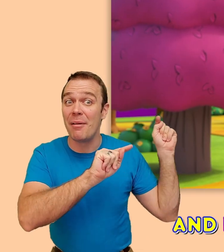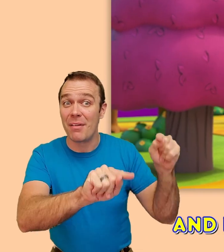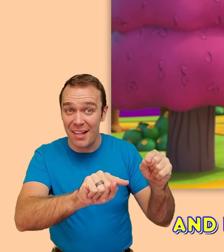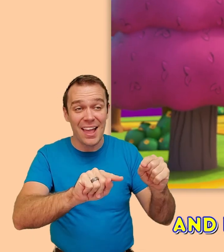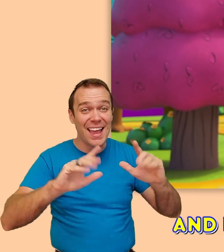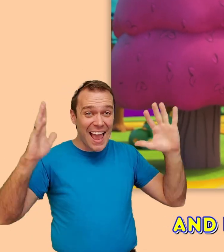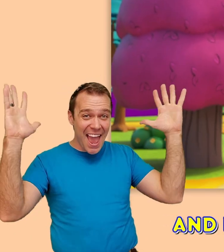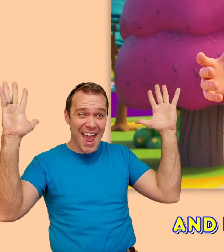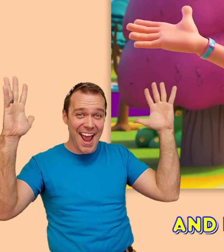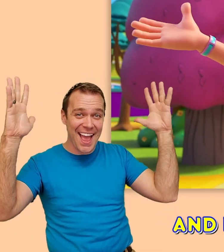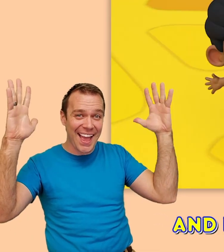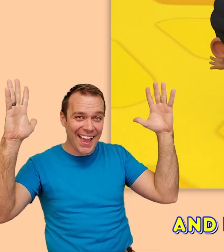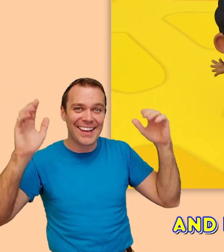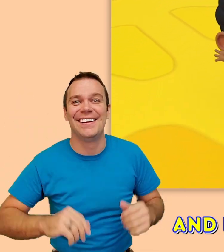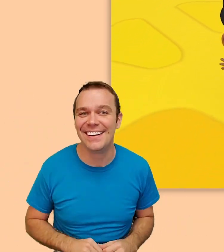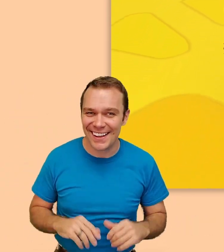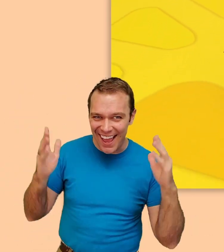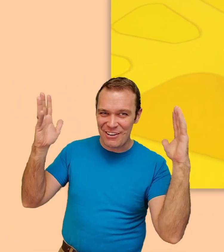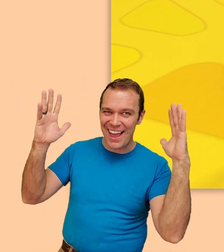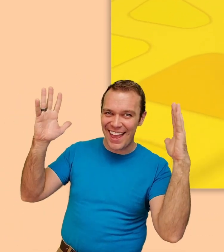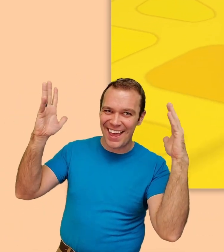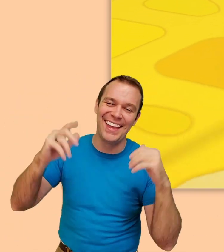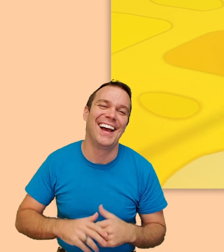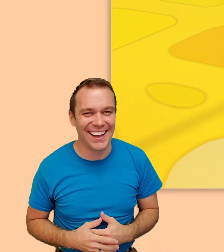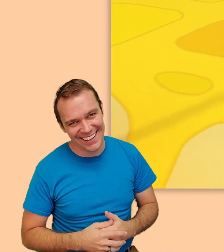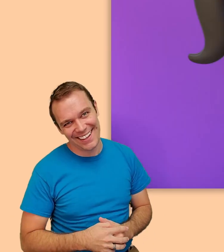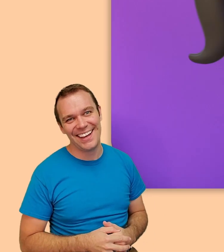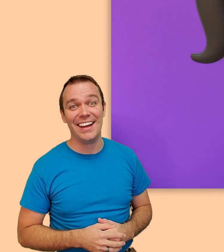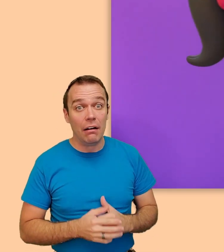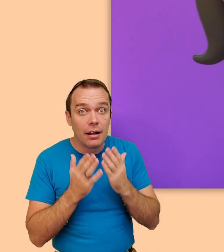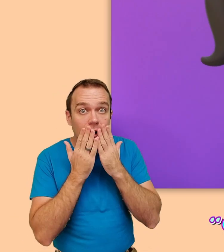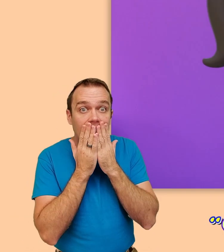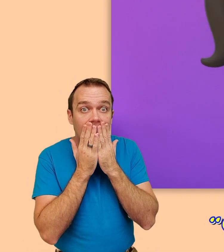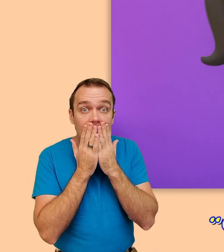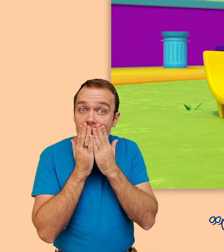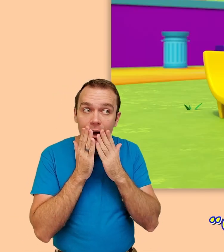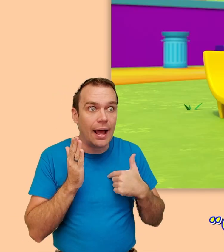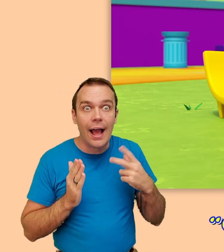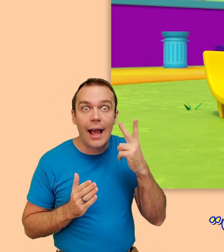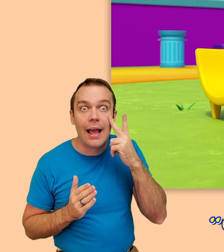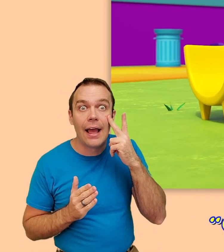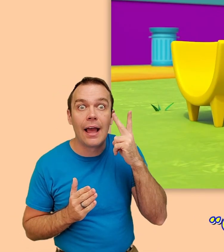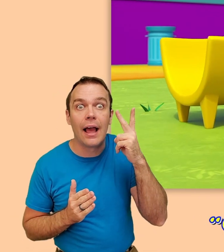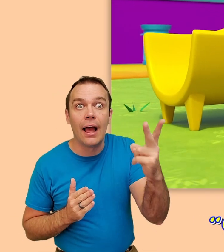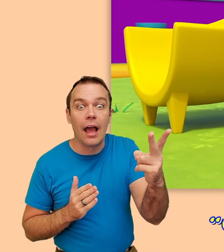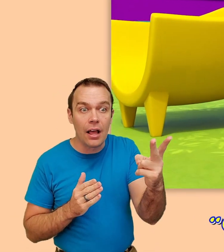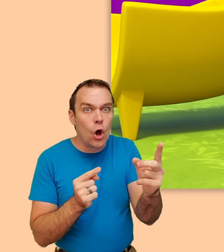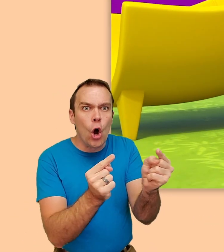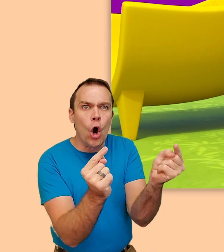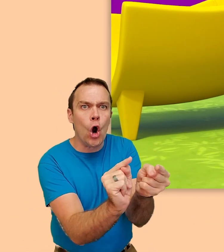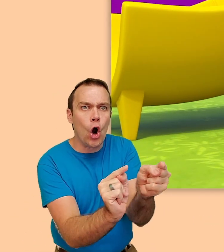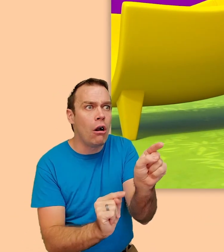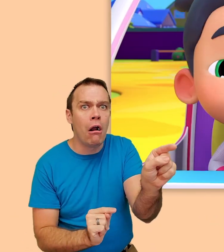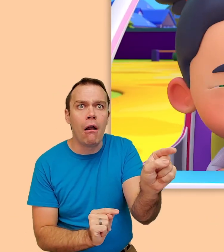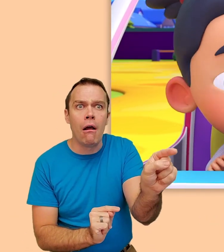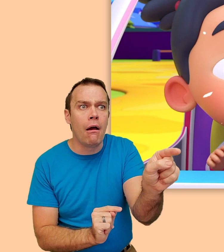and everyone shouts Hooray! Hooray! Uh-oh, I spy an injury